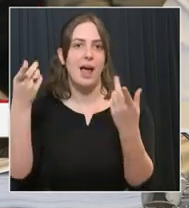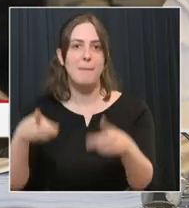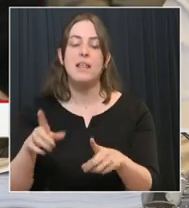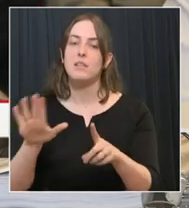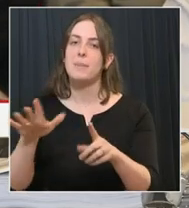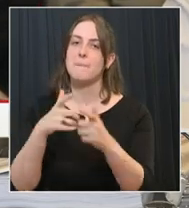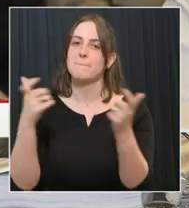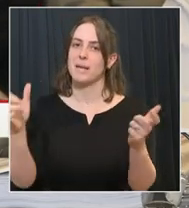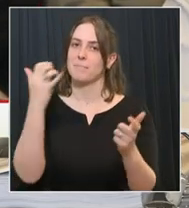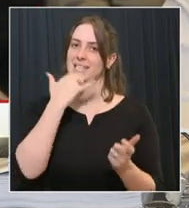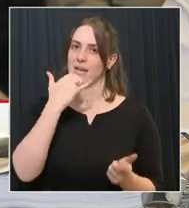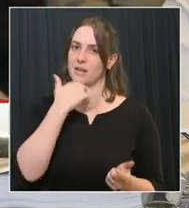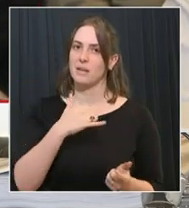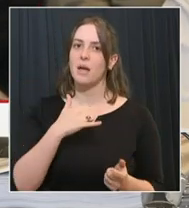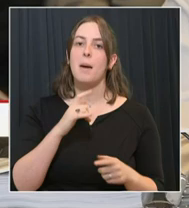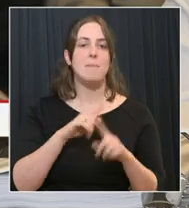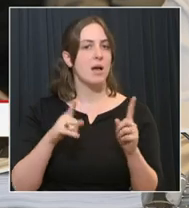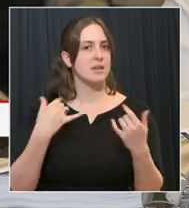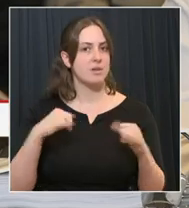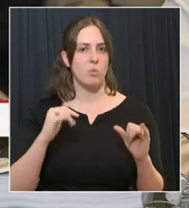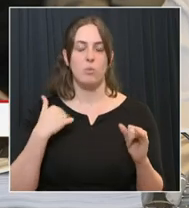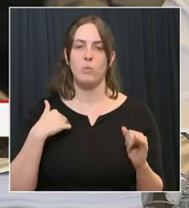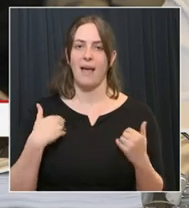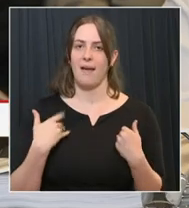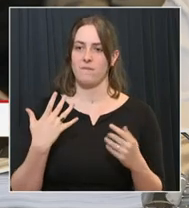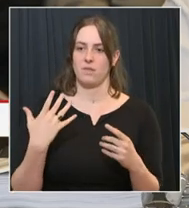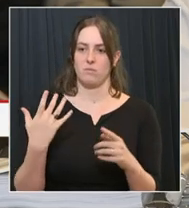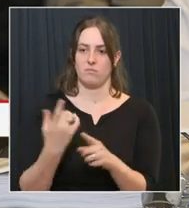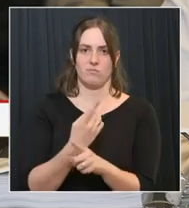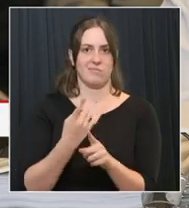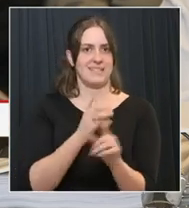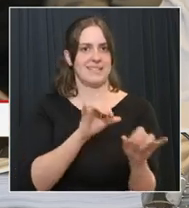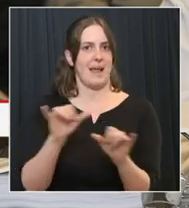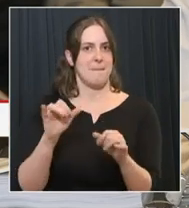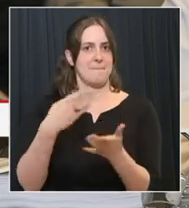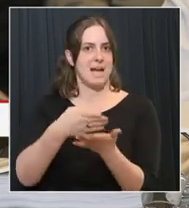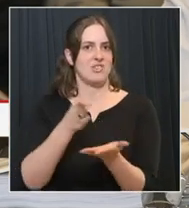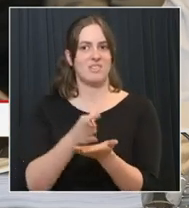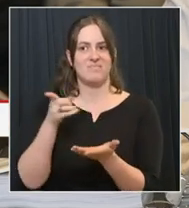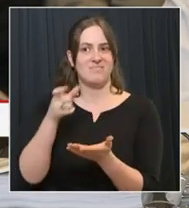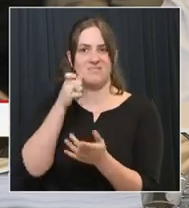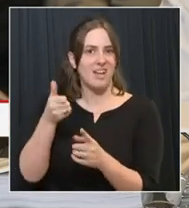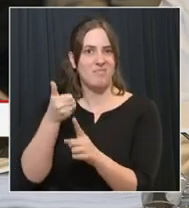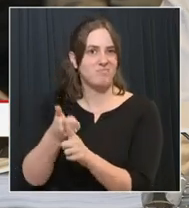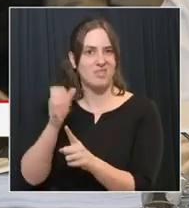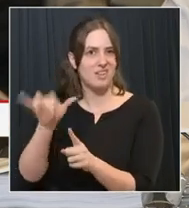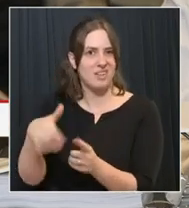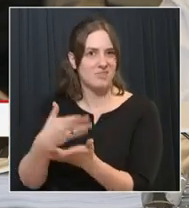recommendations. Doesn't change it. Yes.